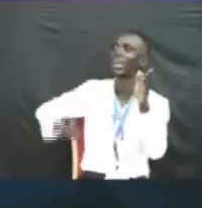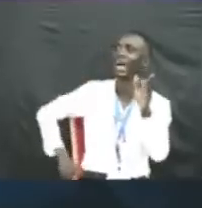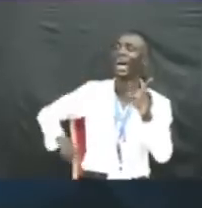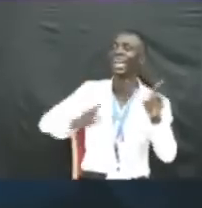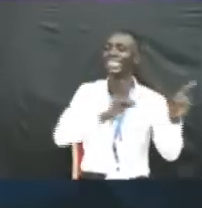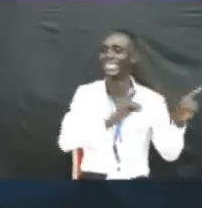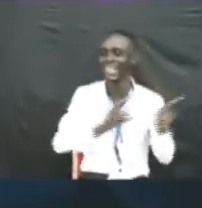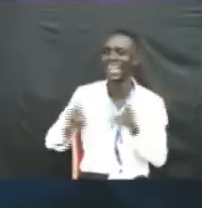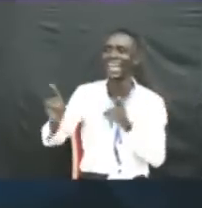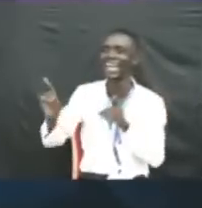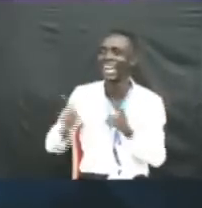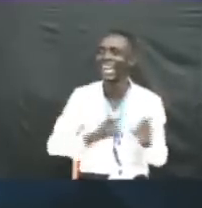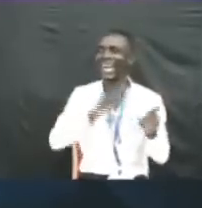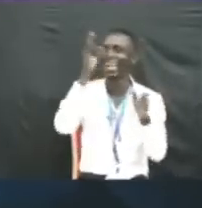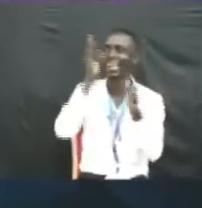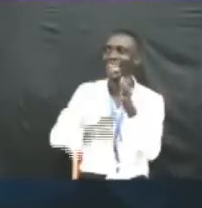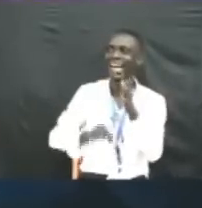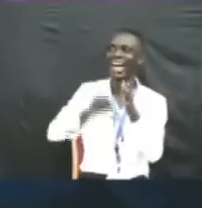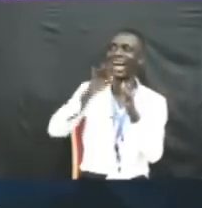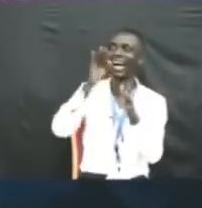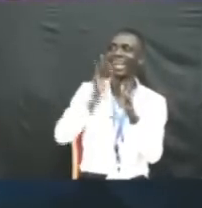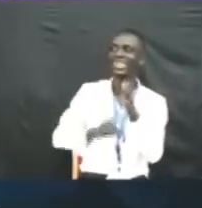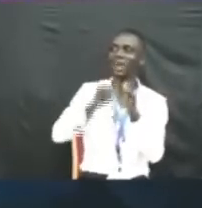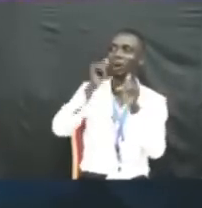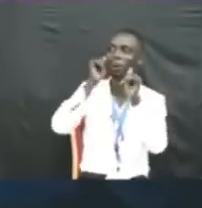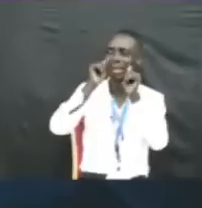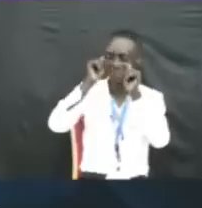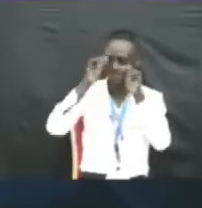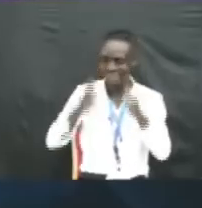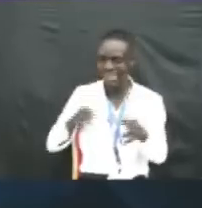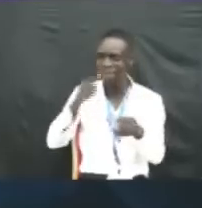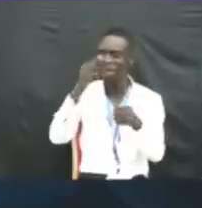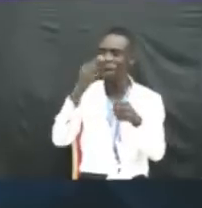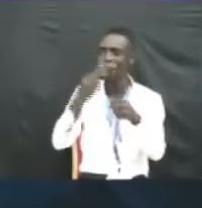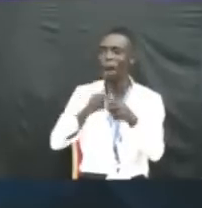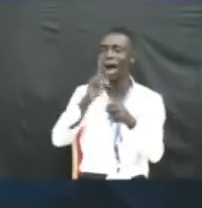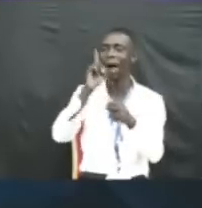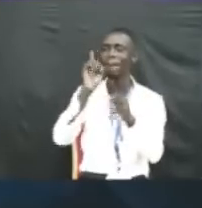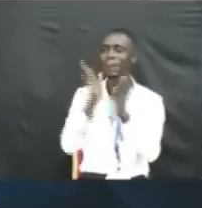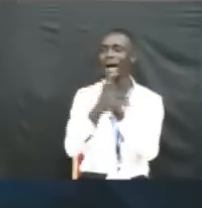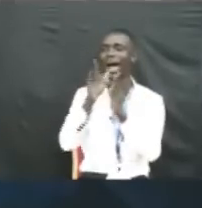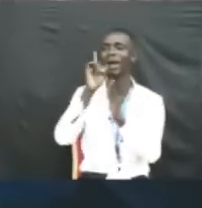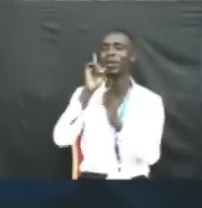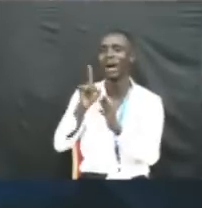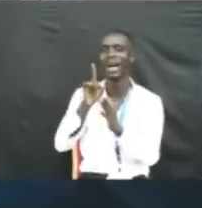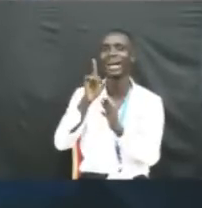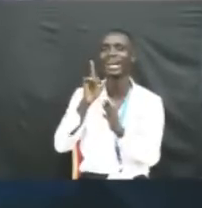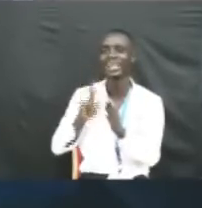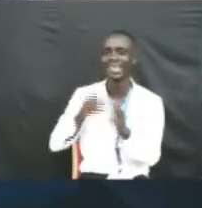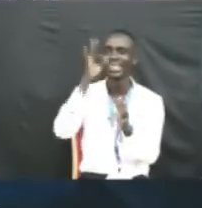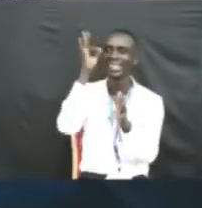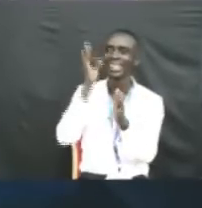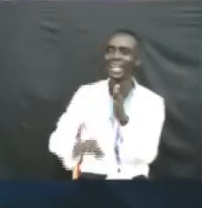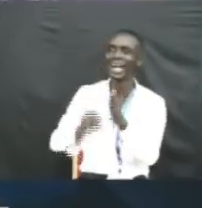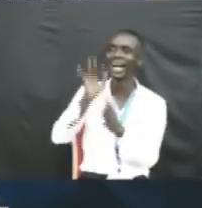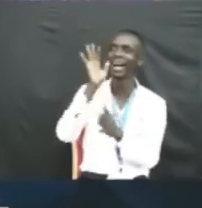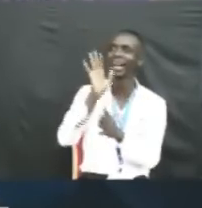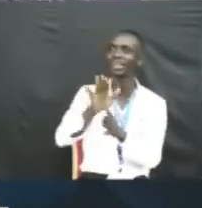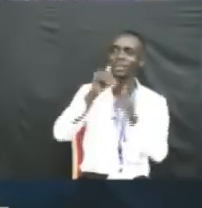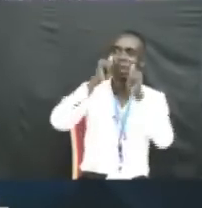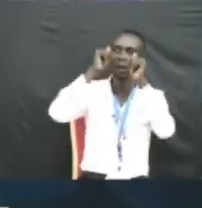Lord. Count your blessings. Count your blessings. Name them one by one.